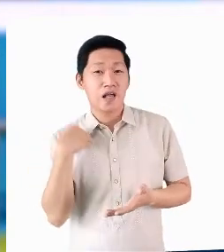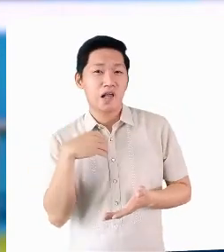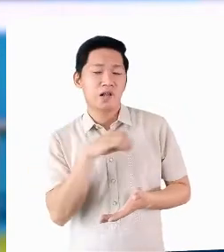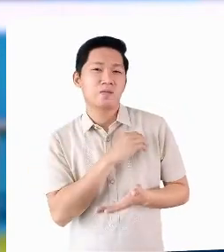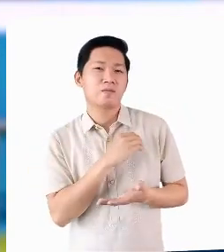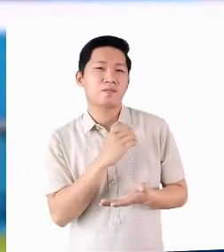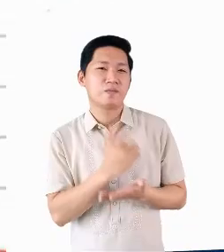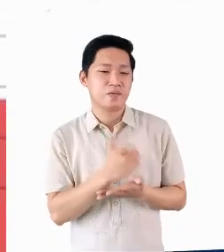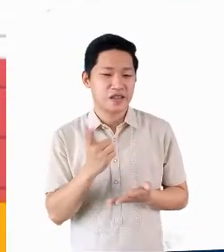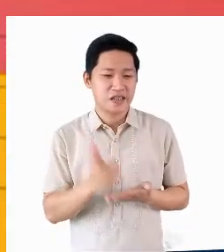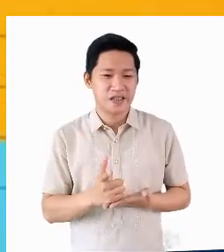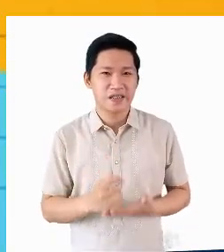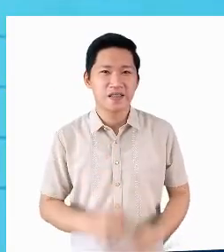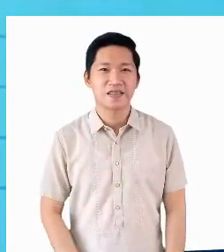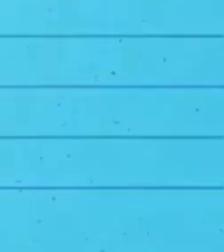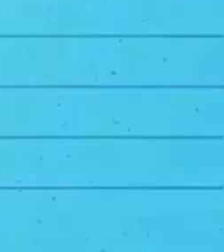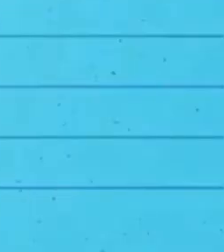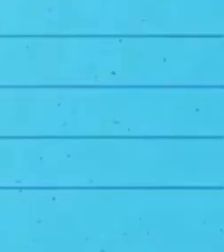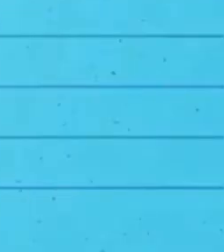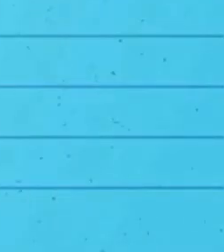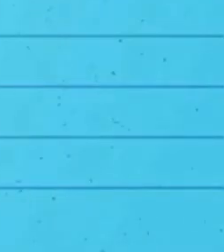lesson.